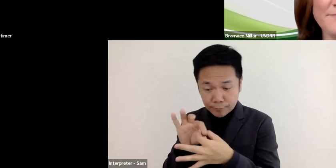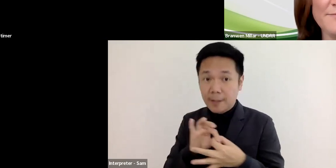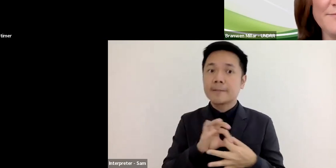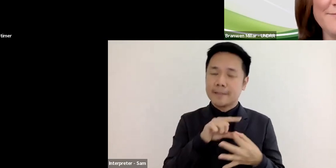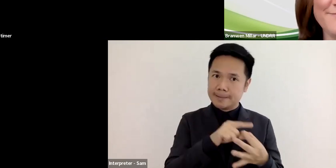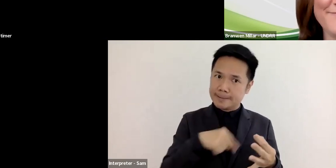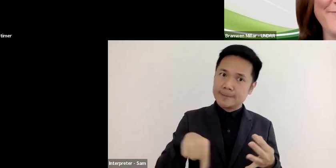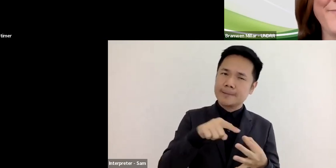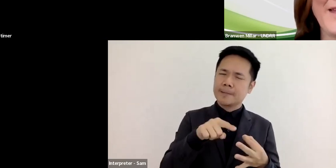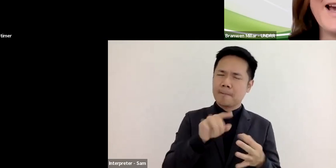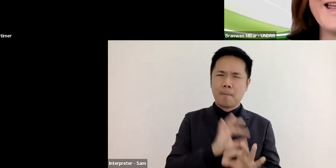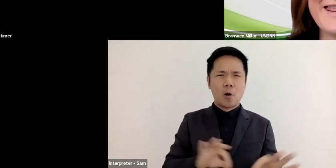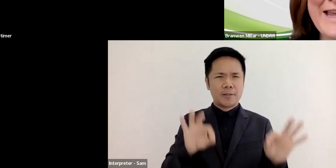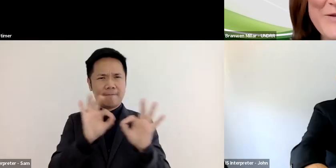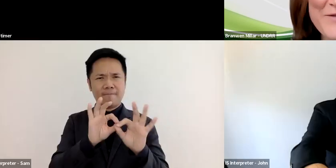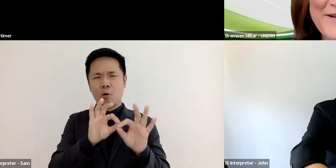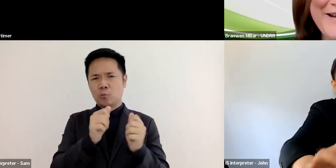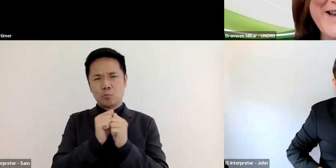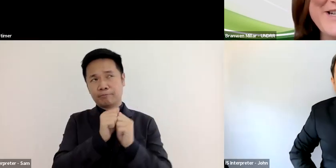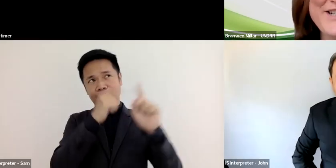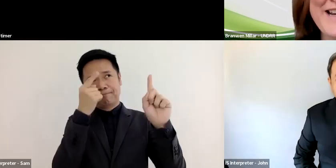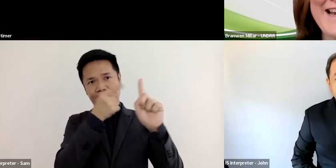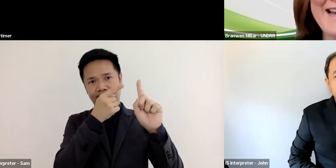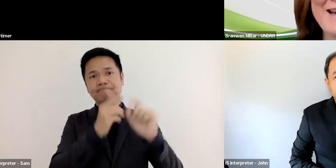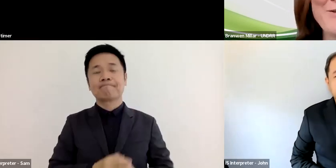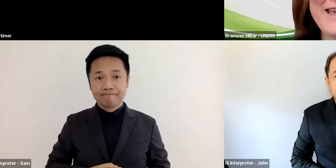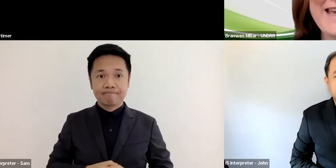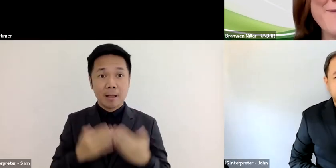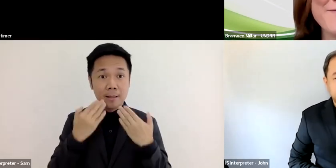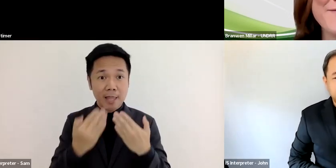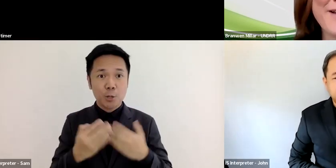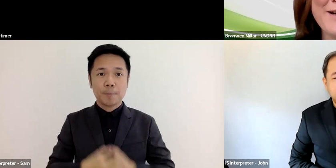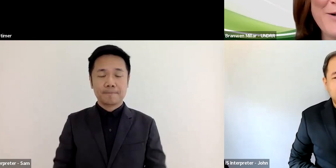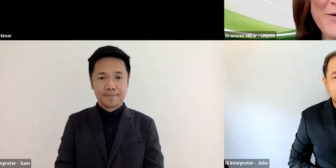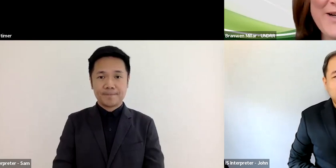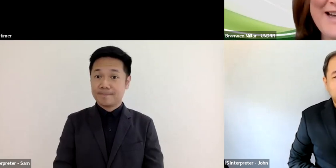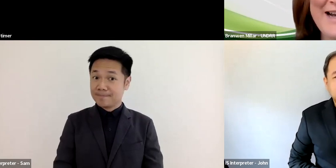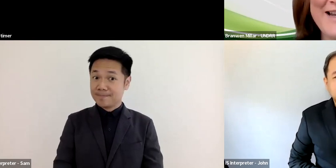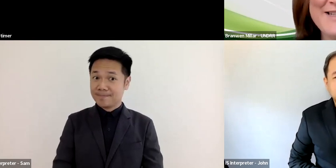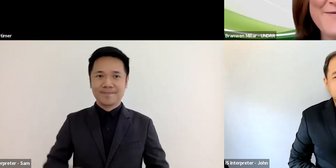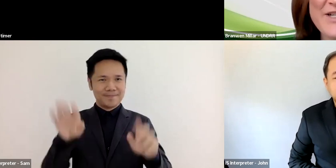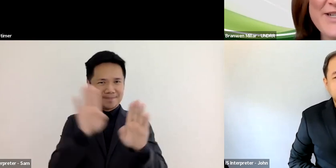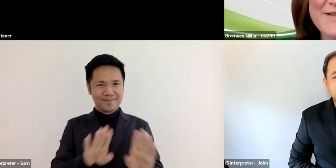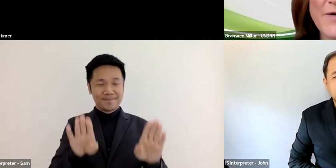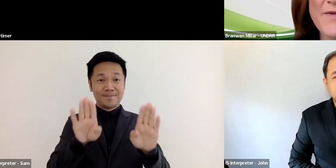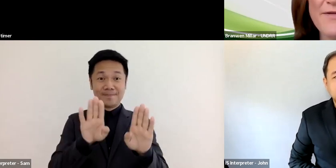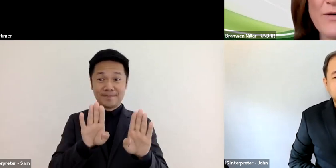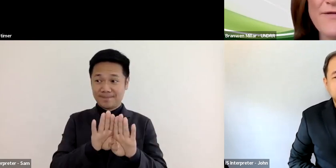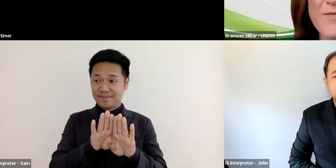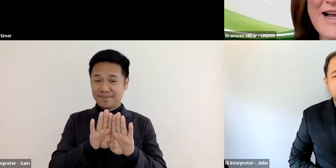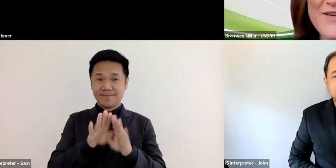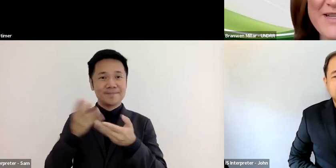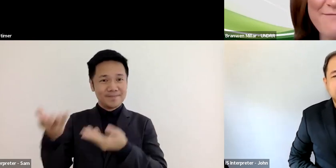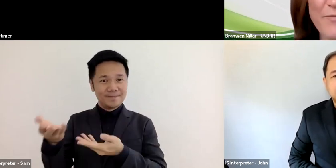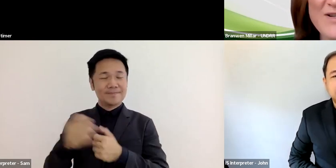needed. Thank you. Thank you very much. We have concluded our interventions from the